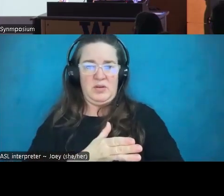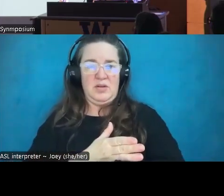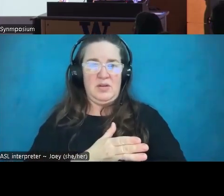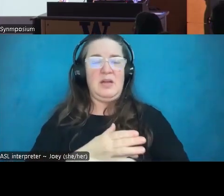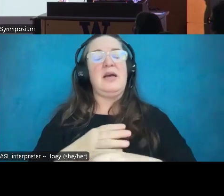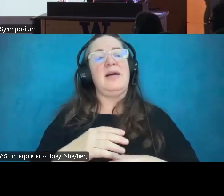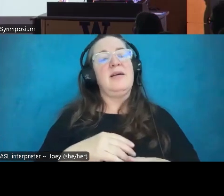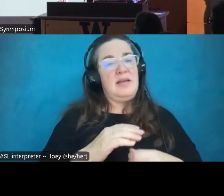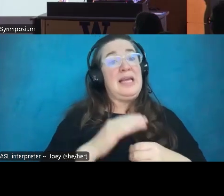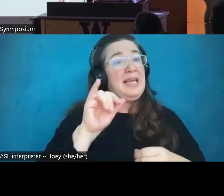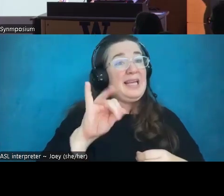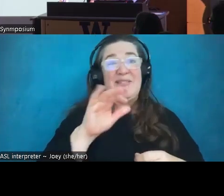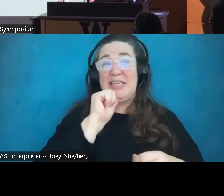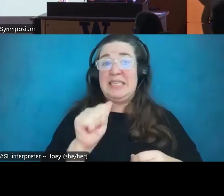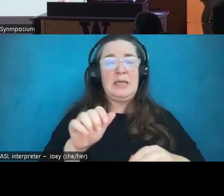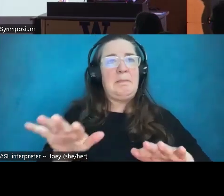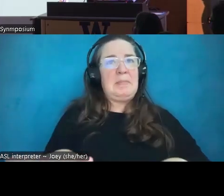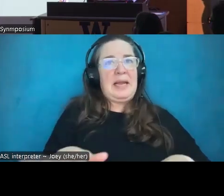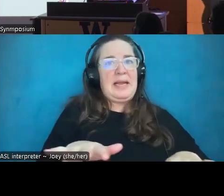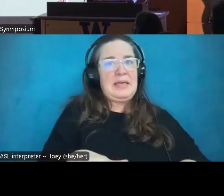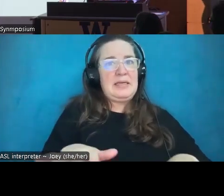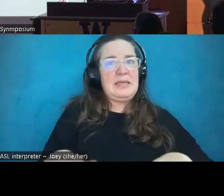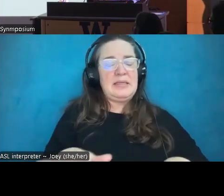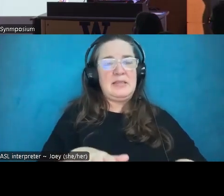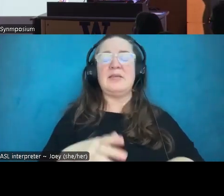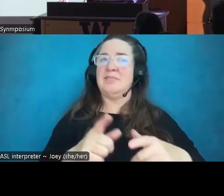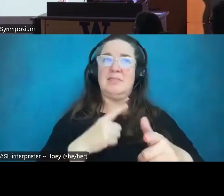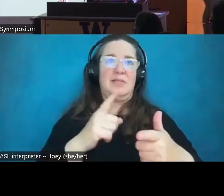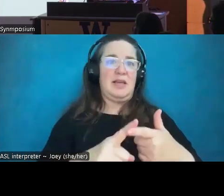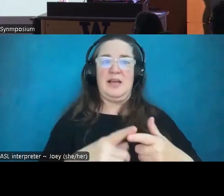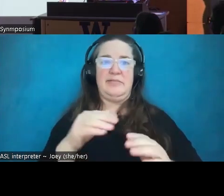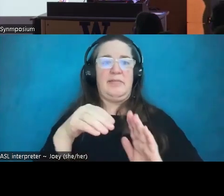in the engagement in pacing scale. So yes, it does work.